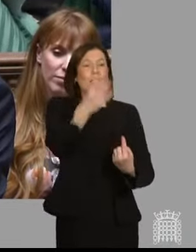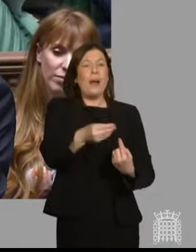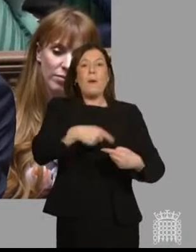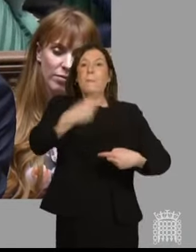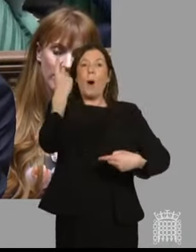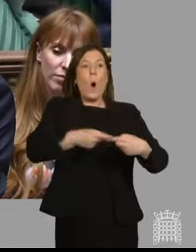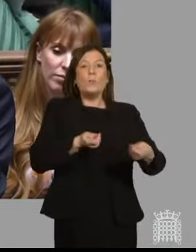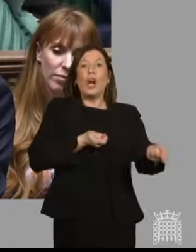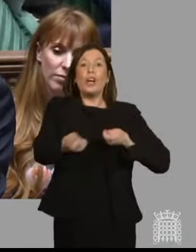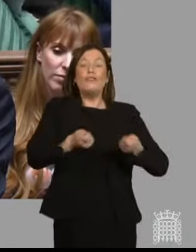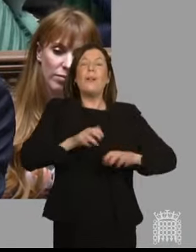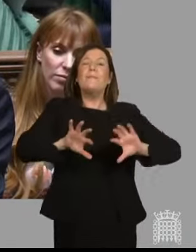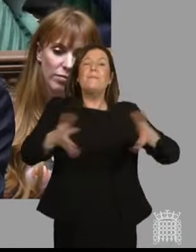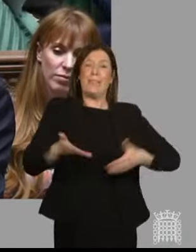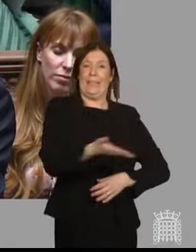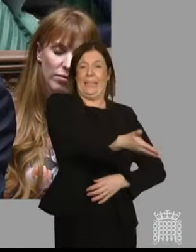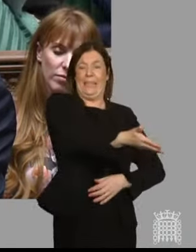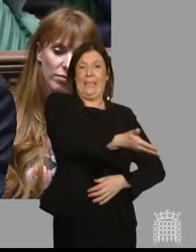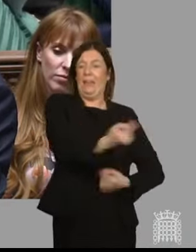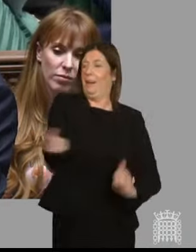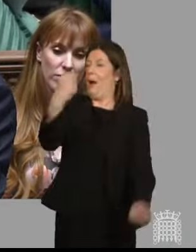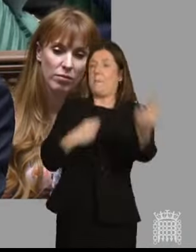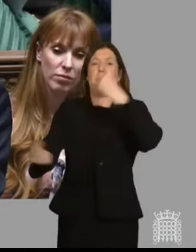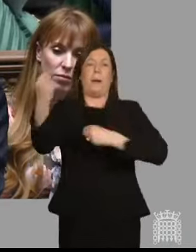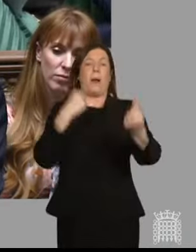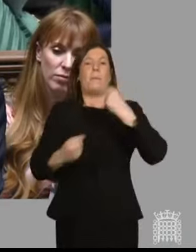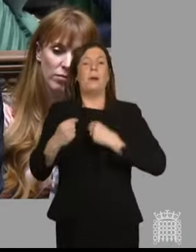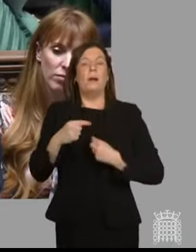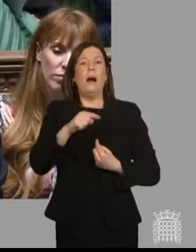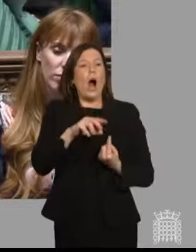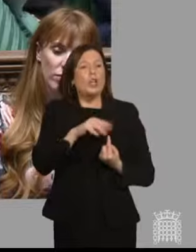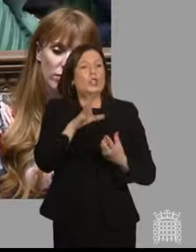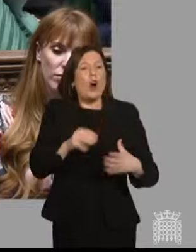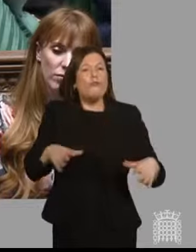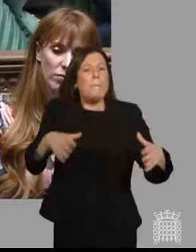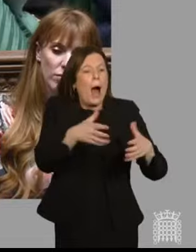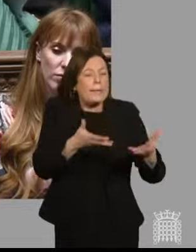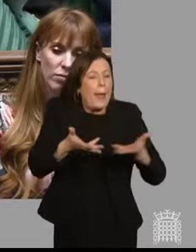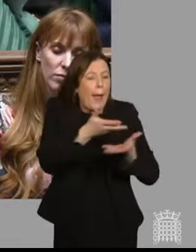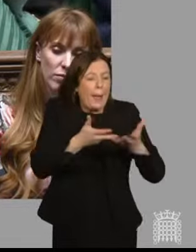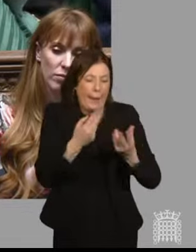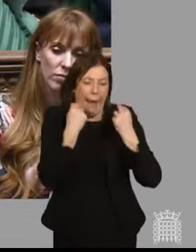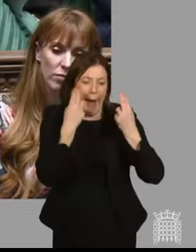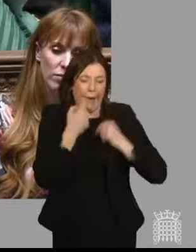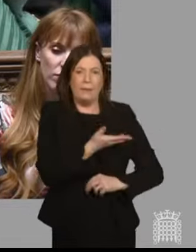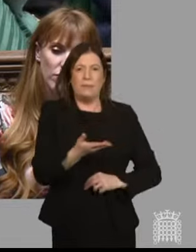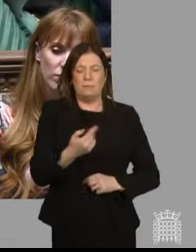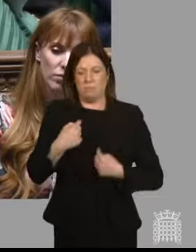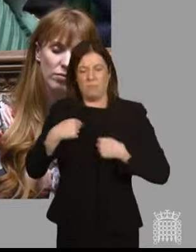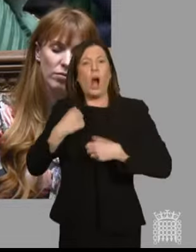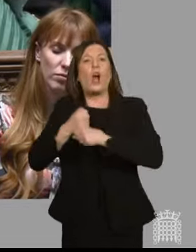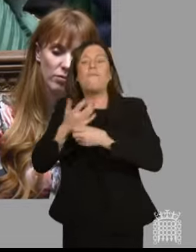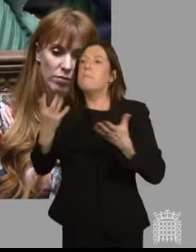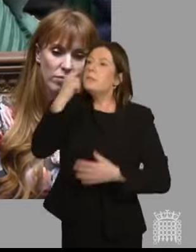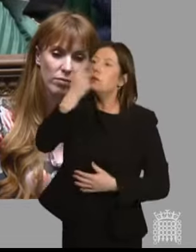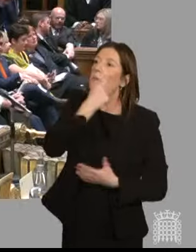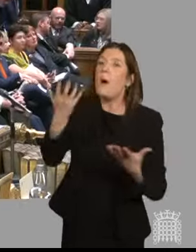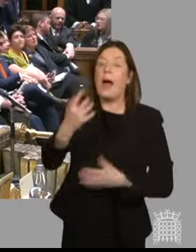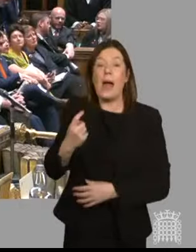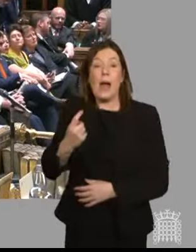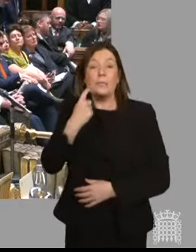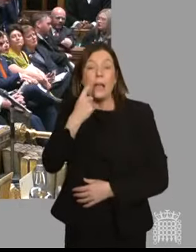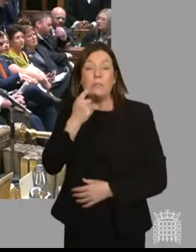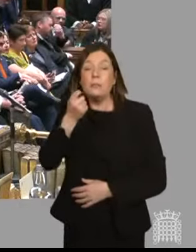to the Tory party, the country is left without government. A collapse in dentistry, leaving people literally pulling out their own